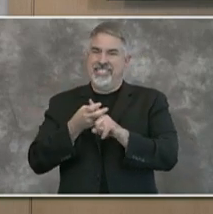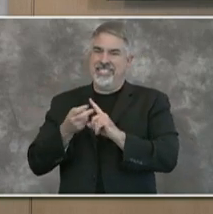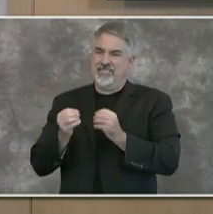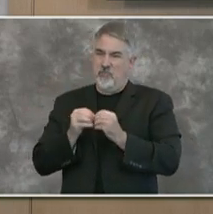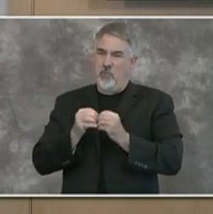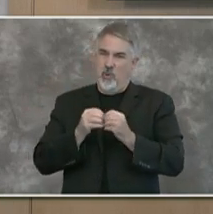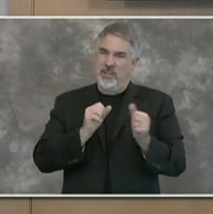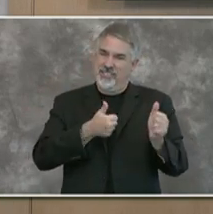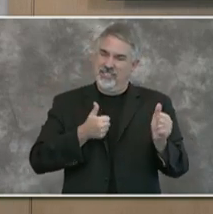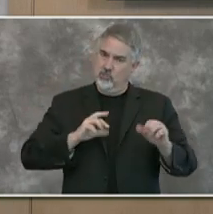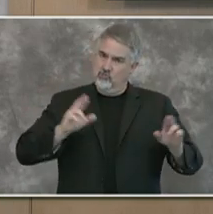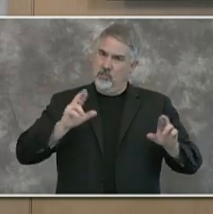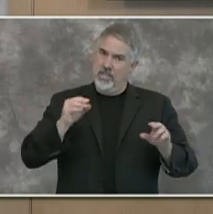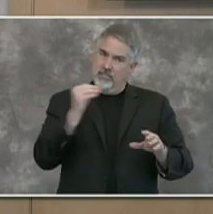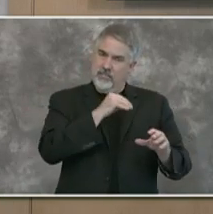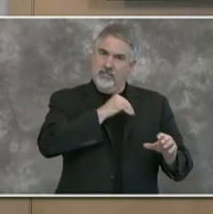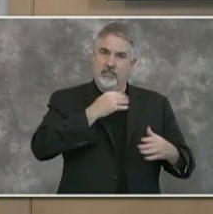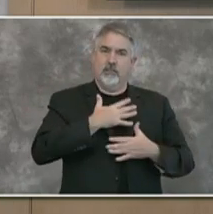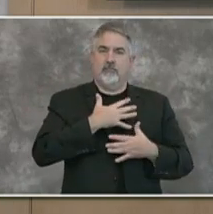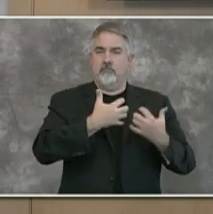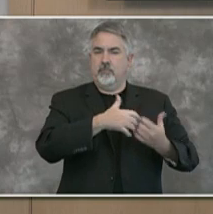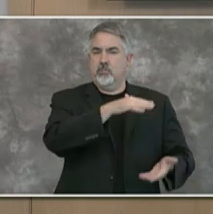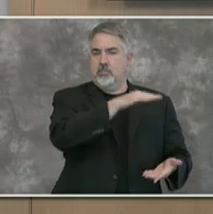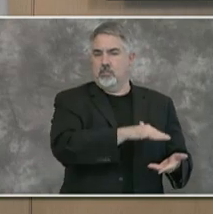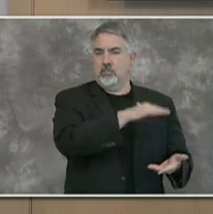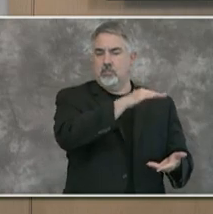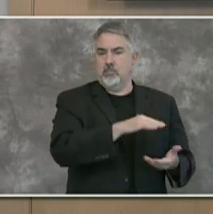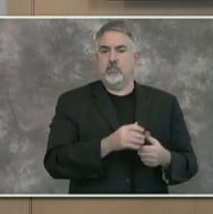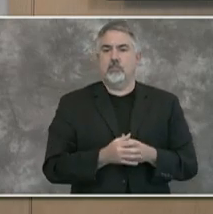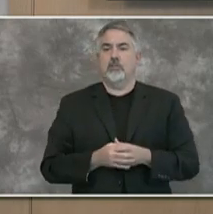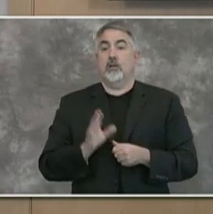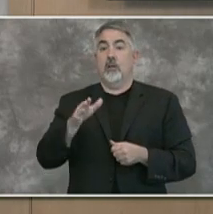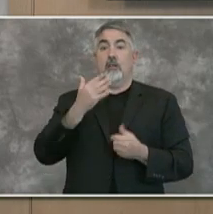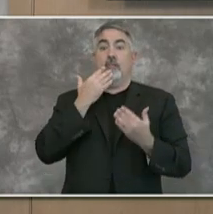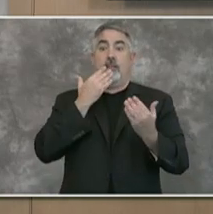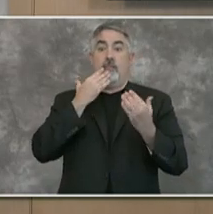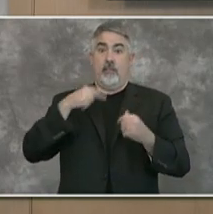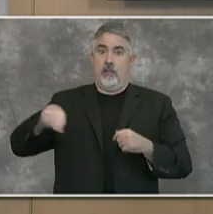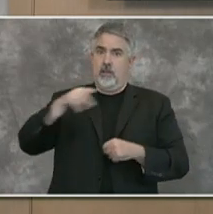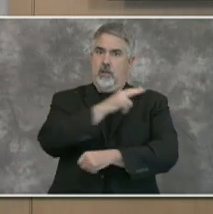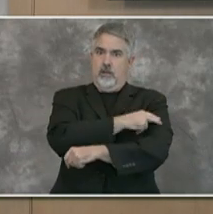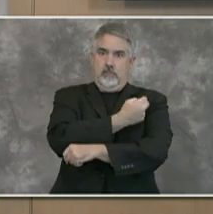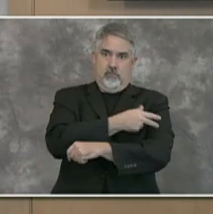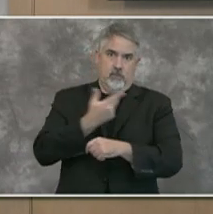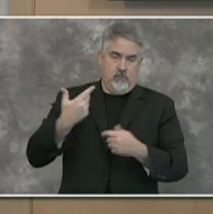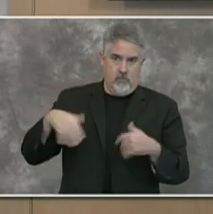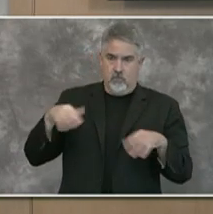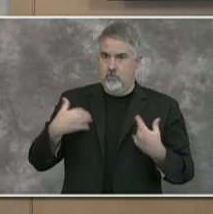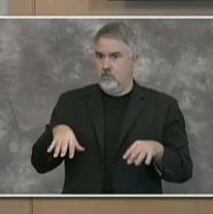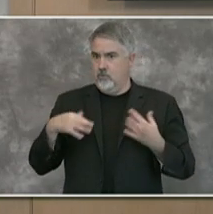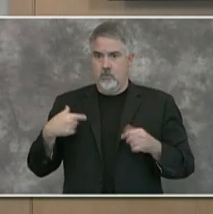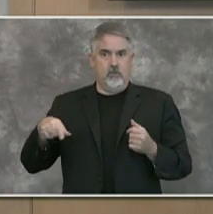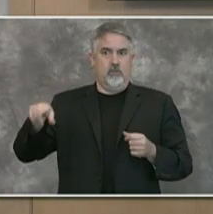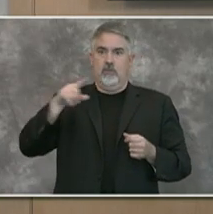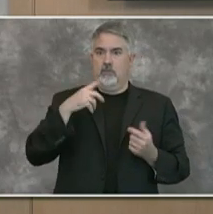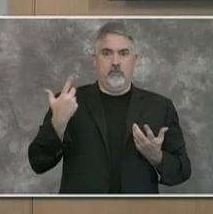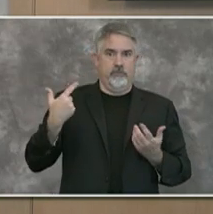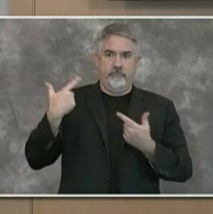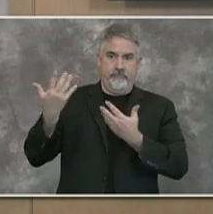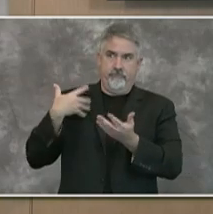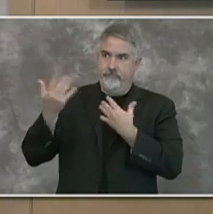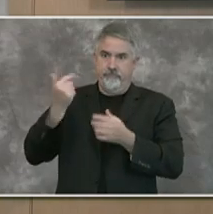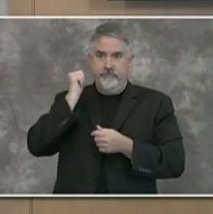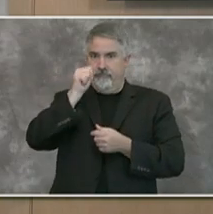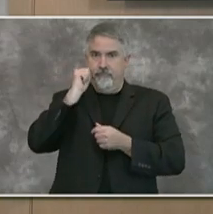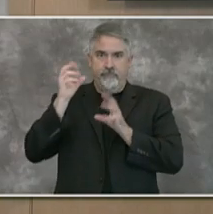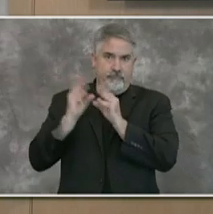to deploy. And I want to say a special thank you again to all of our hospital partners. We had a long call today with all of the leadership of all the county hospitals, and